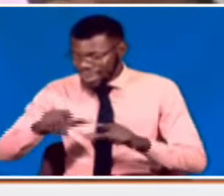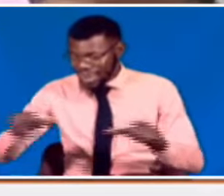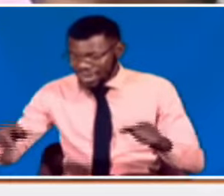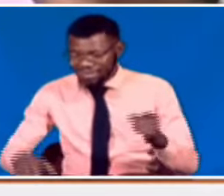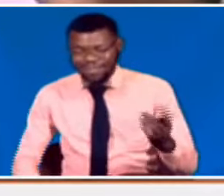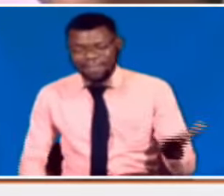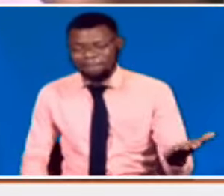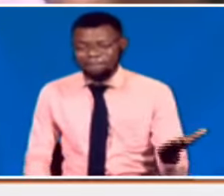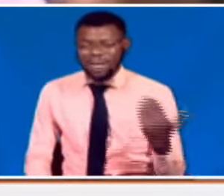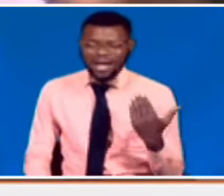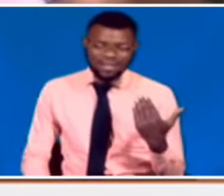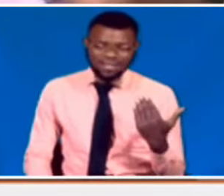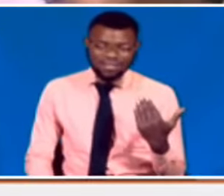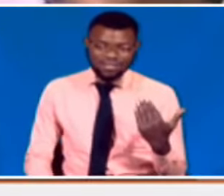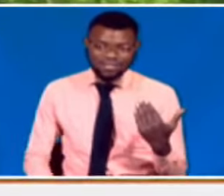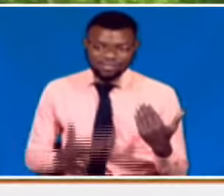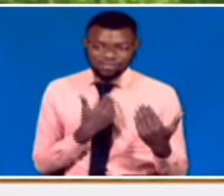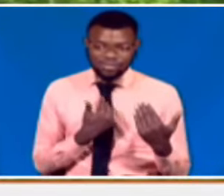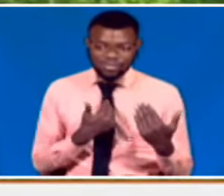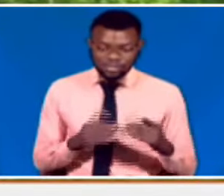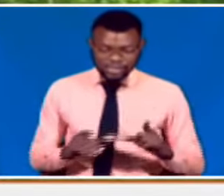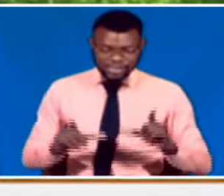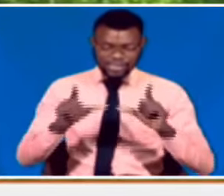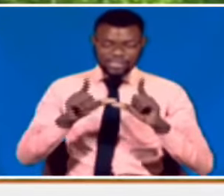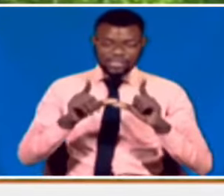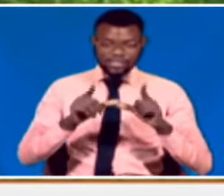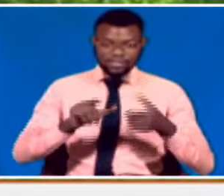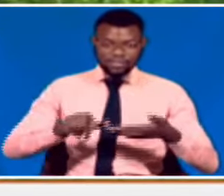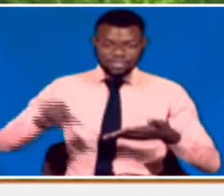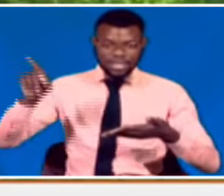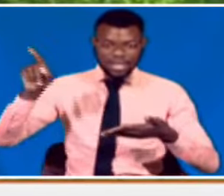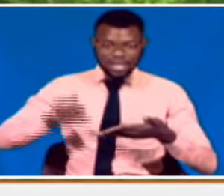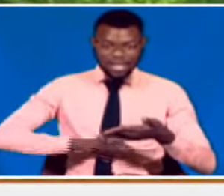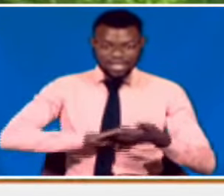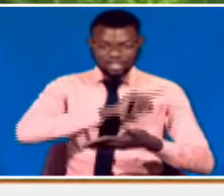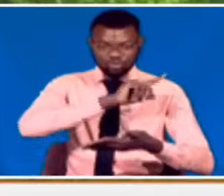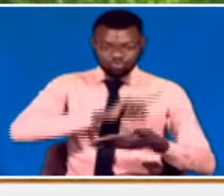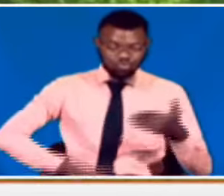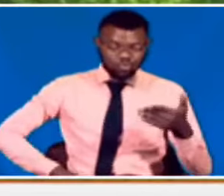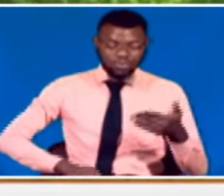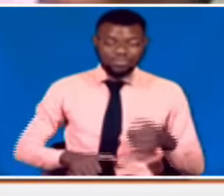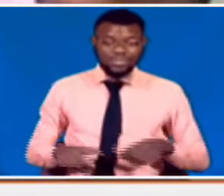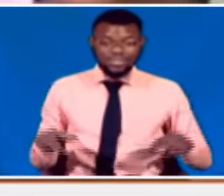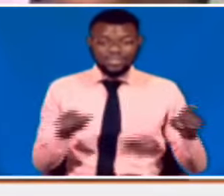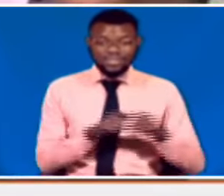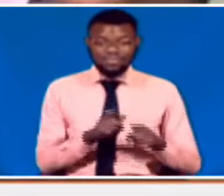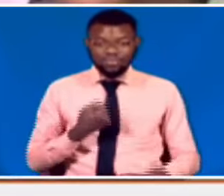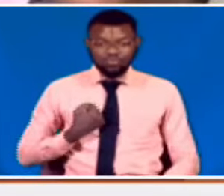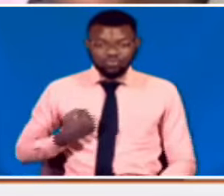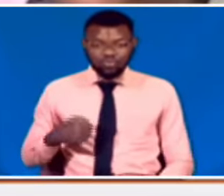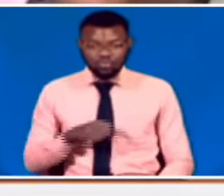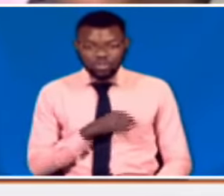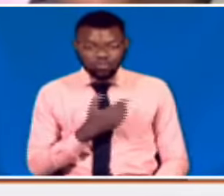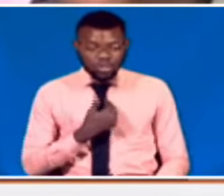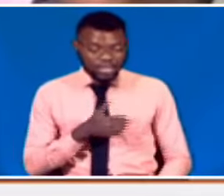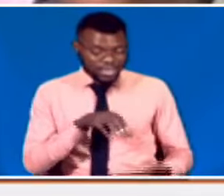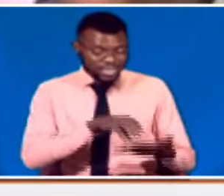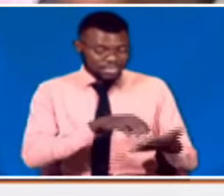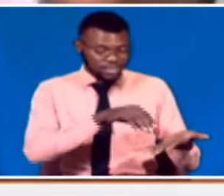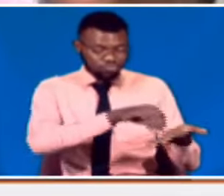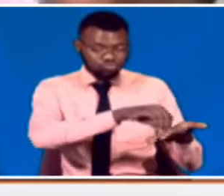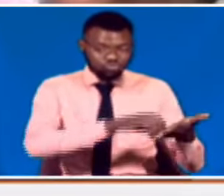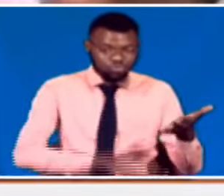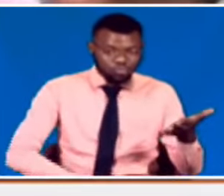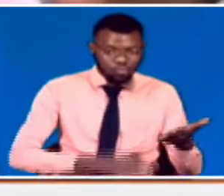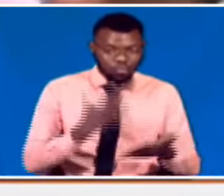the title deed declared null and void. We have opposed a bid to withdraw that case because the ministry